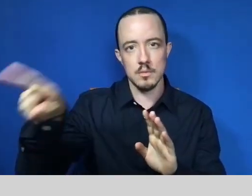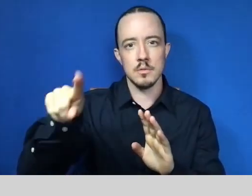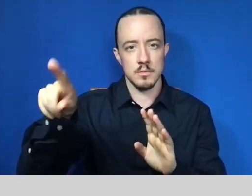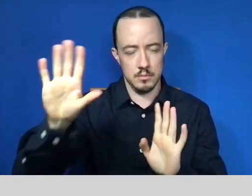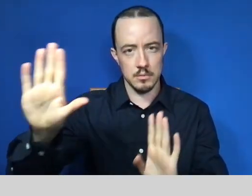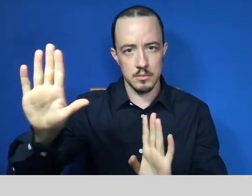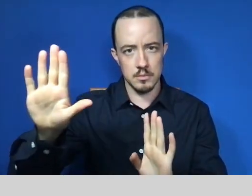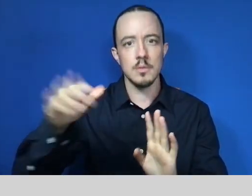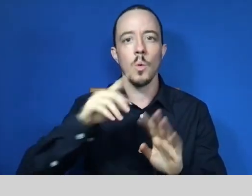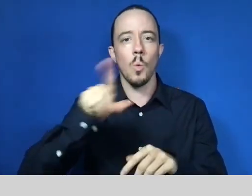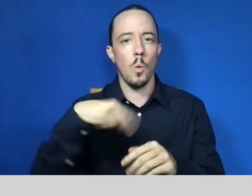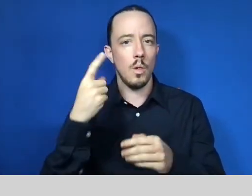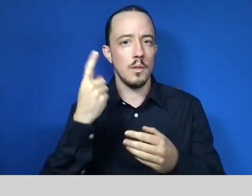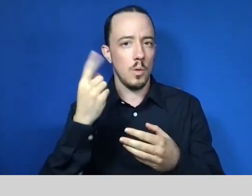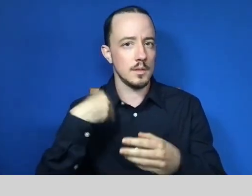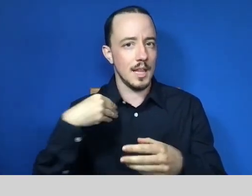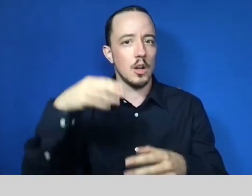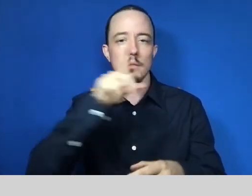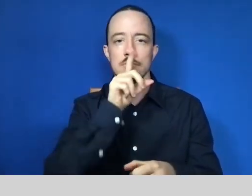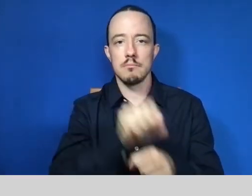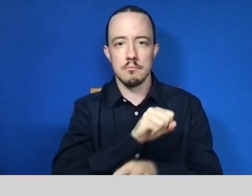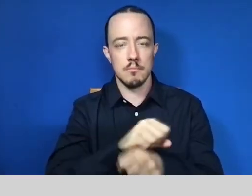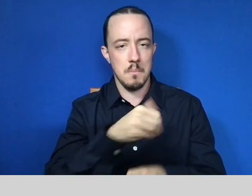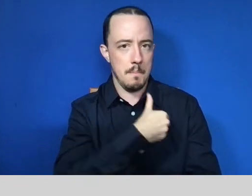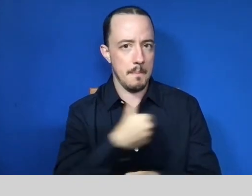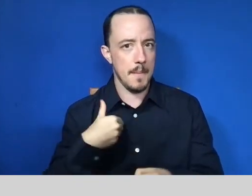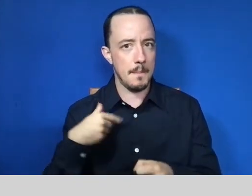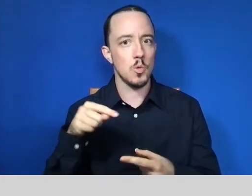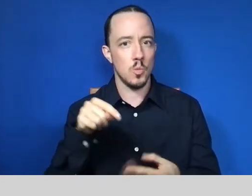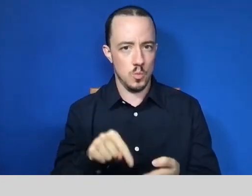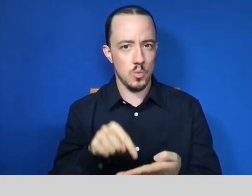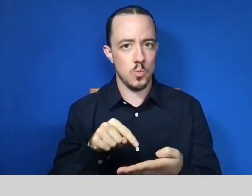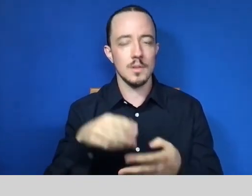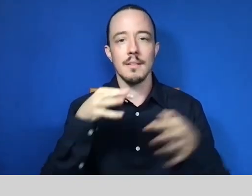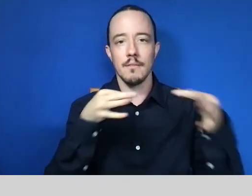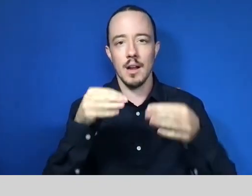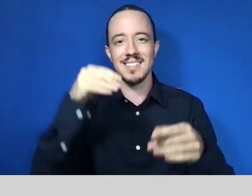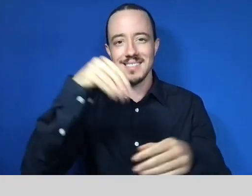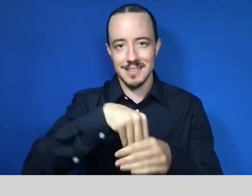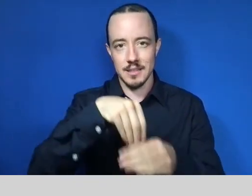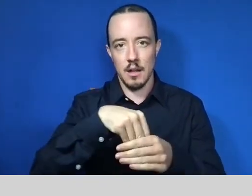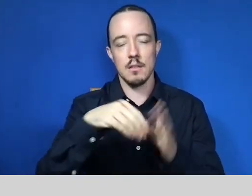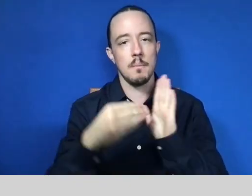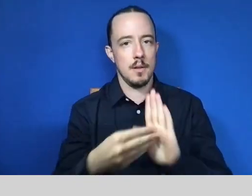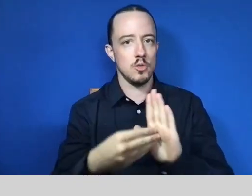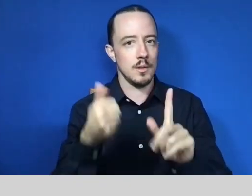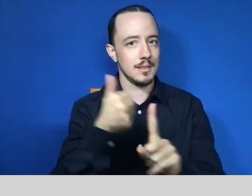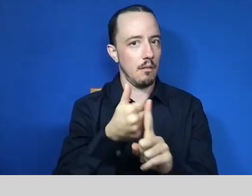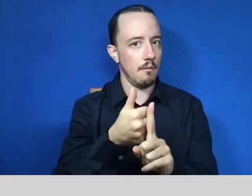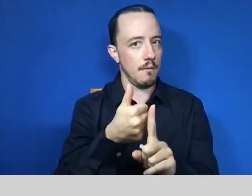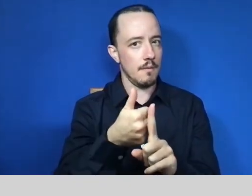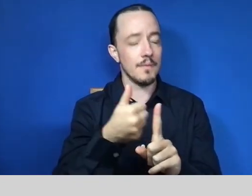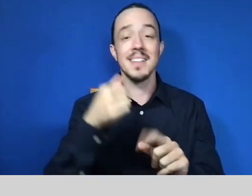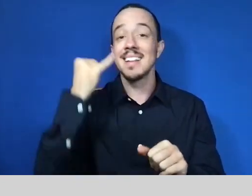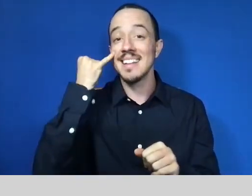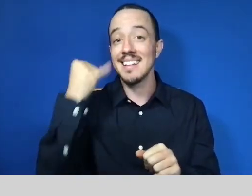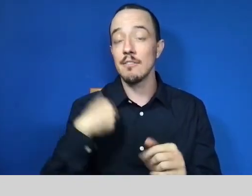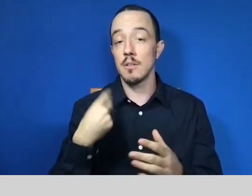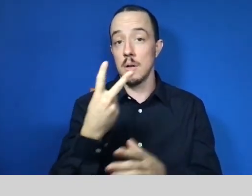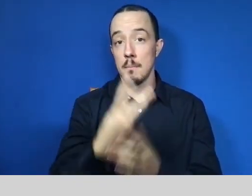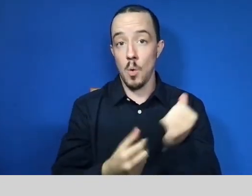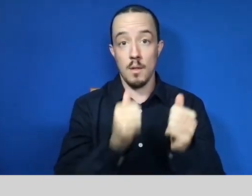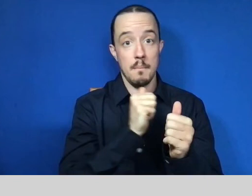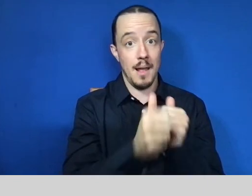to write them down to our stub files. We only want the functions that were defined in the module. If both those